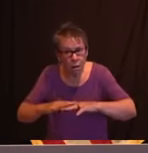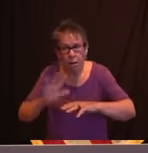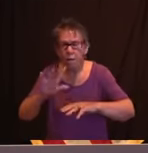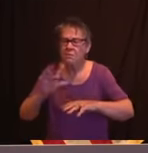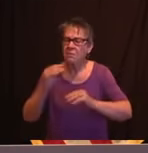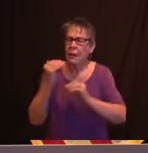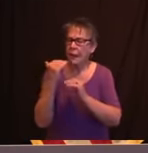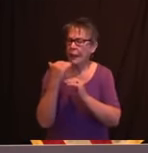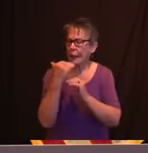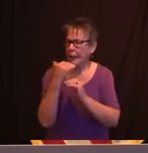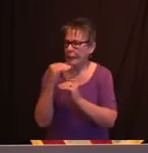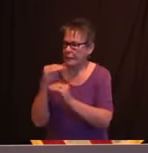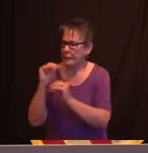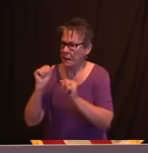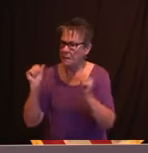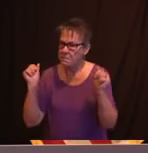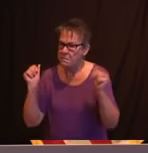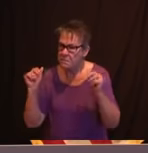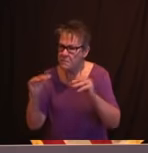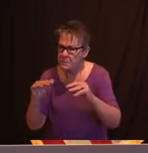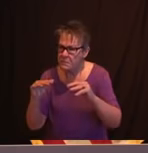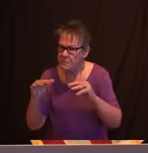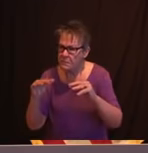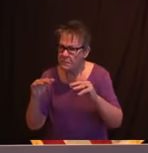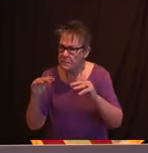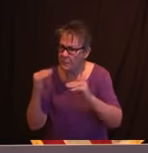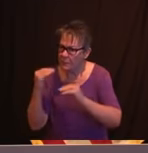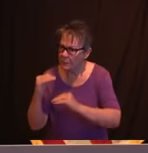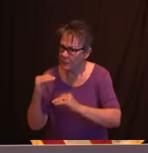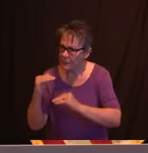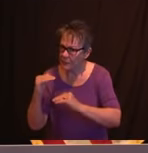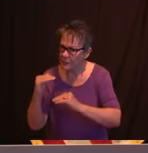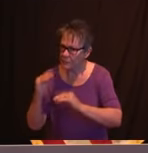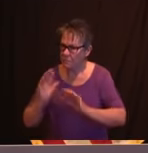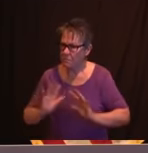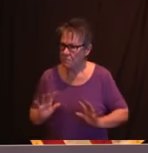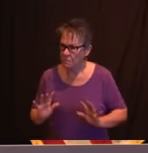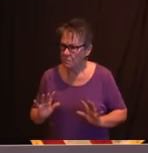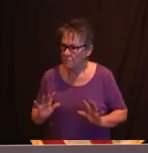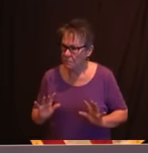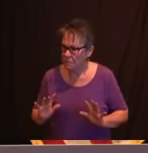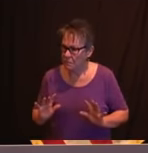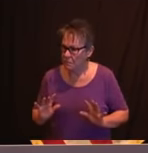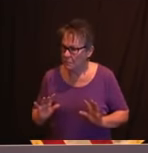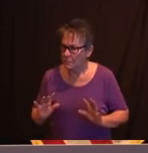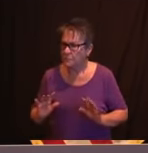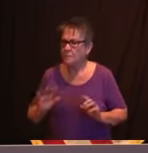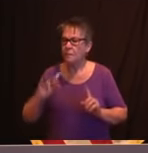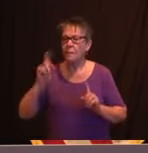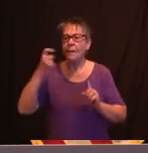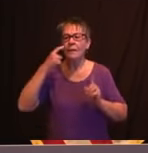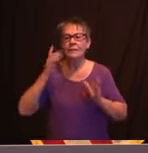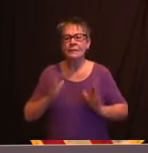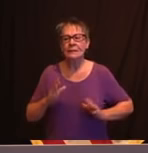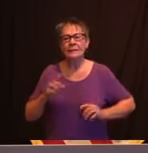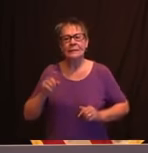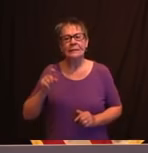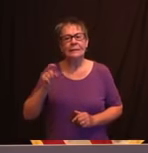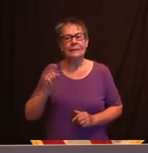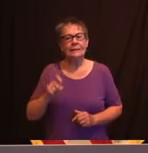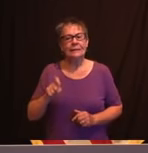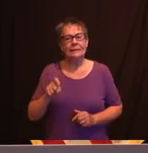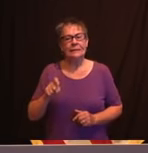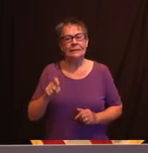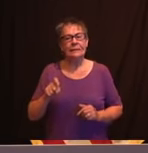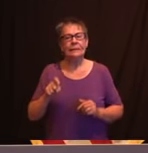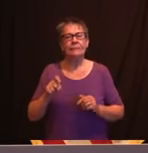tell Jim we owe guidance on the racetracks, the auto racetracks. I don't know